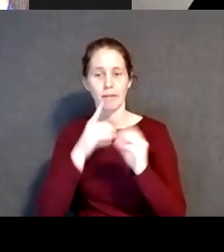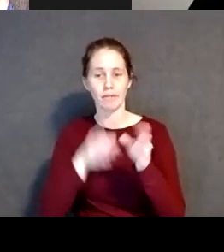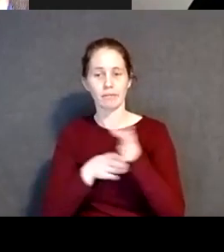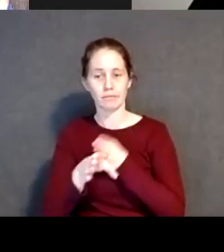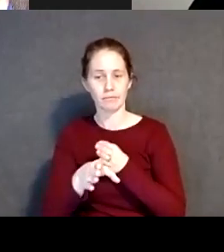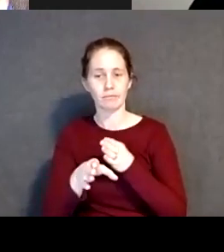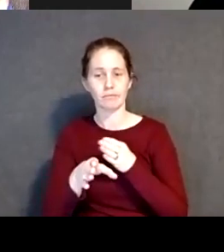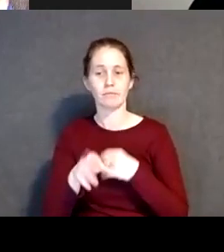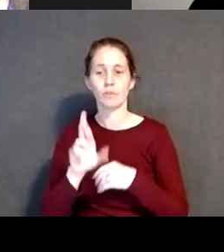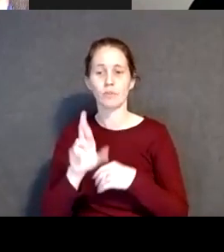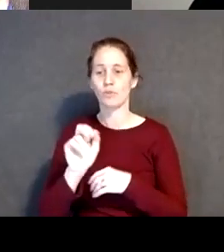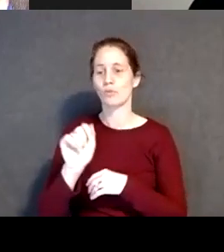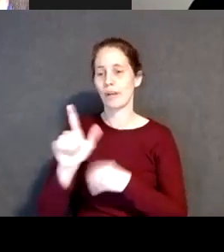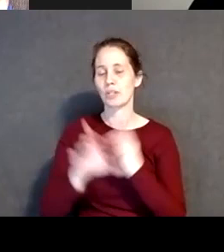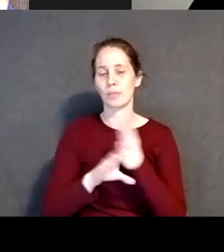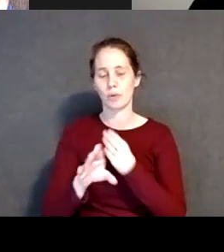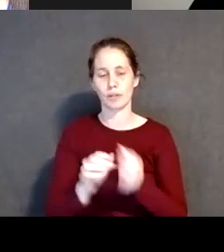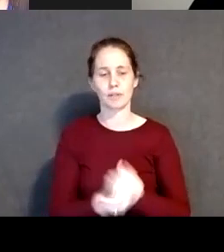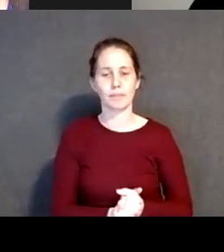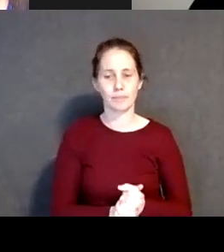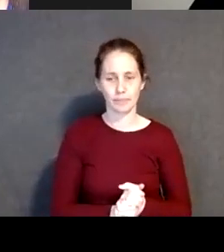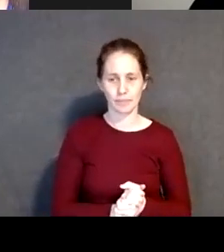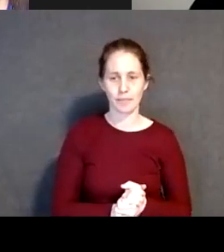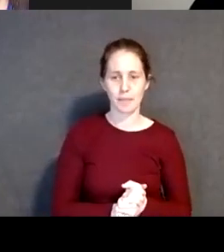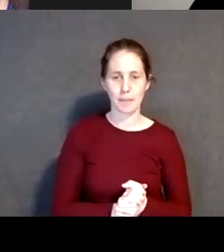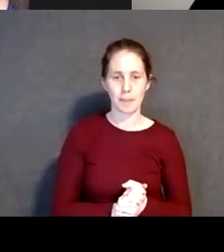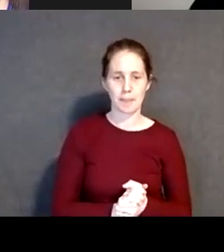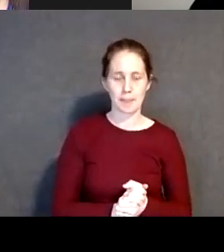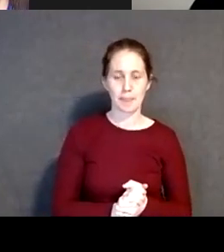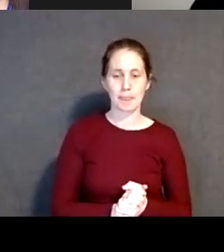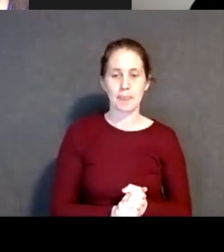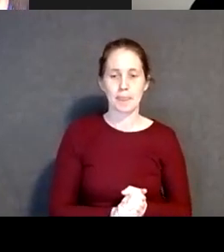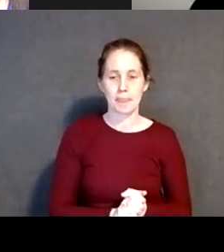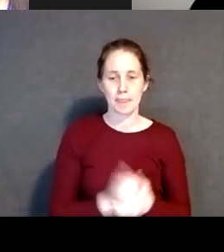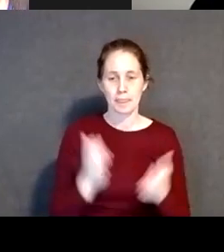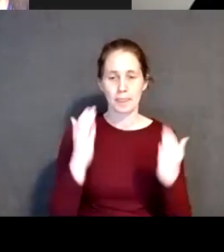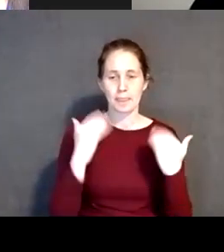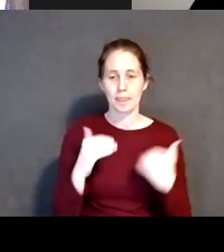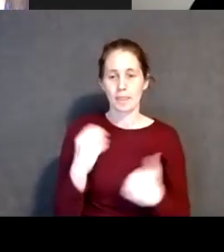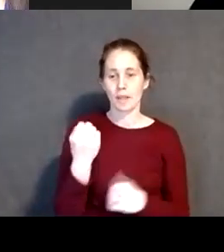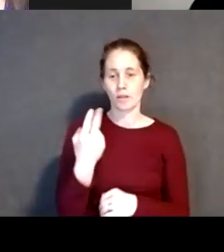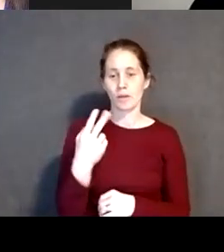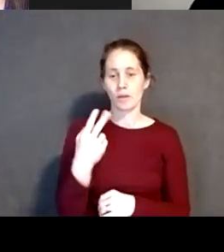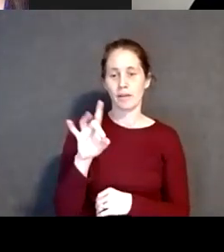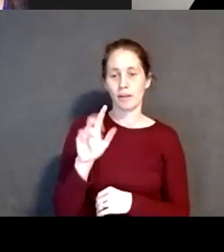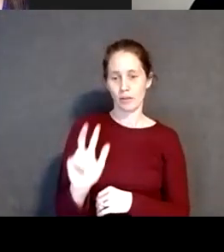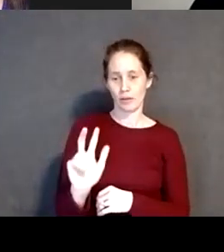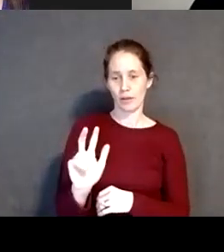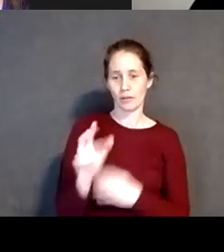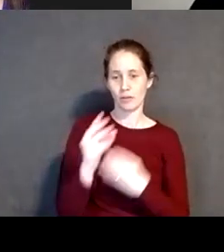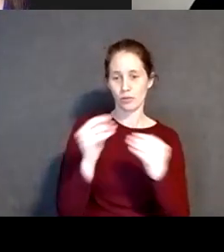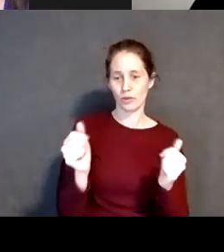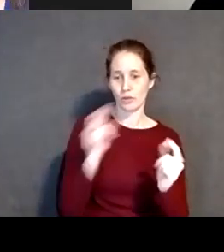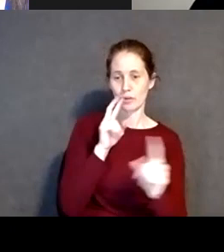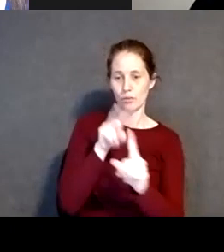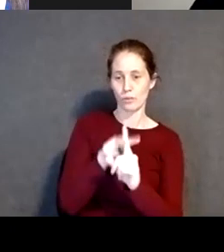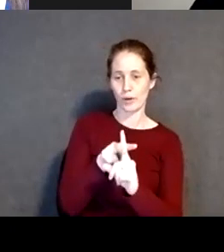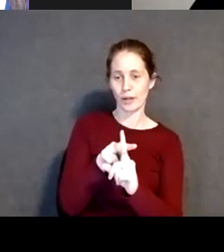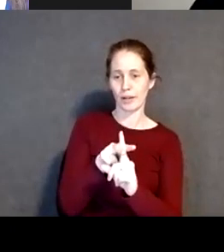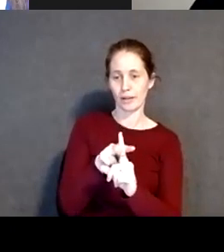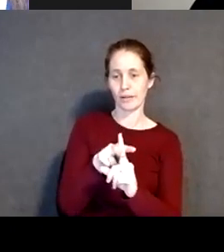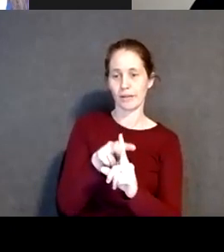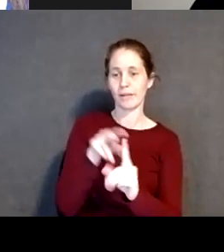city residents who are racial minorities. Bill Number 1283, resolution appointing